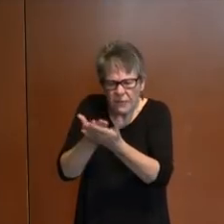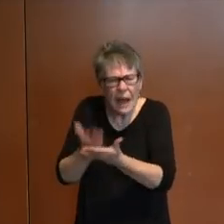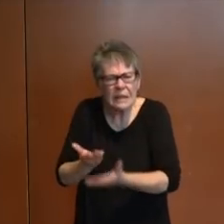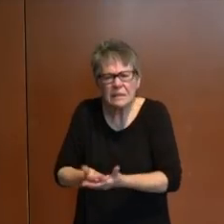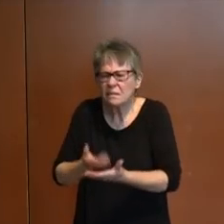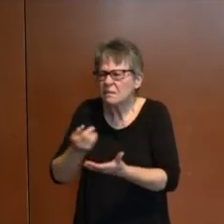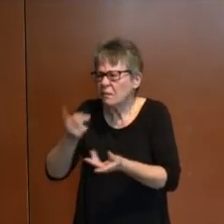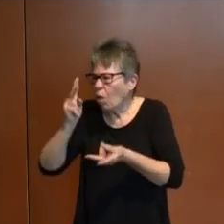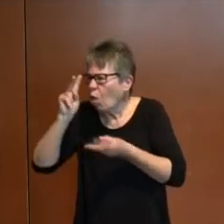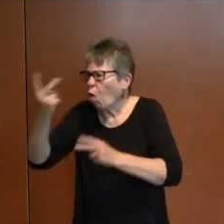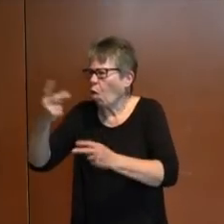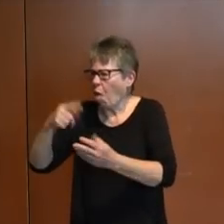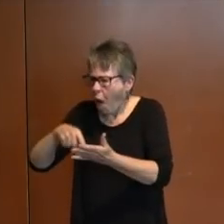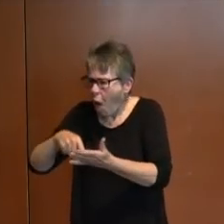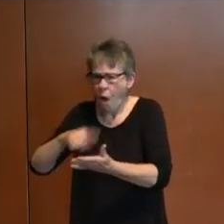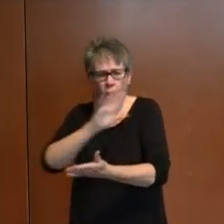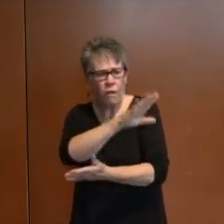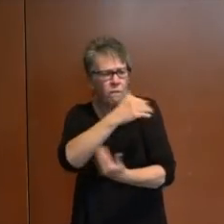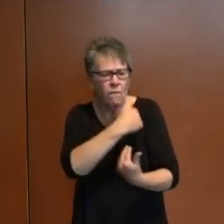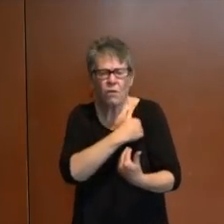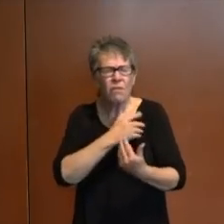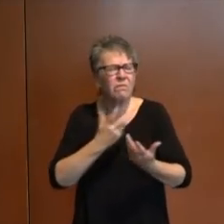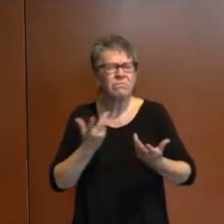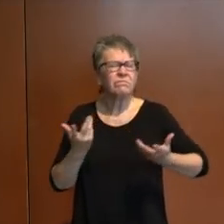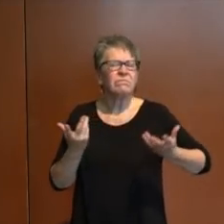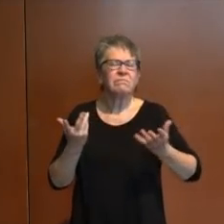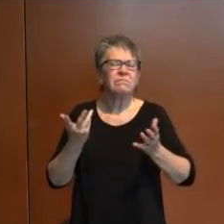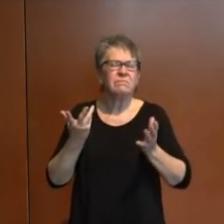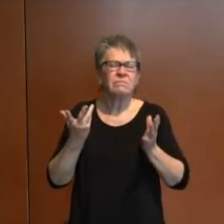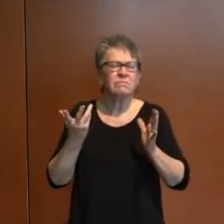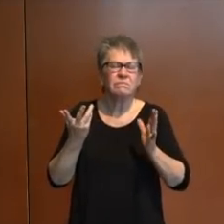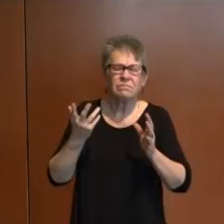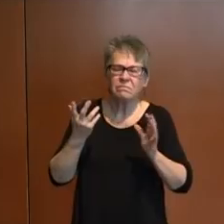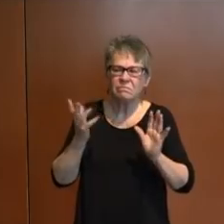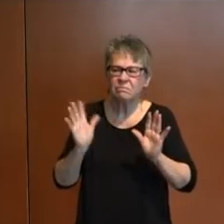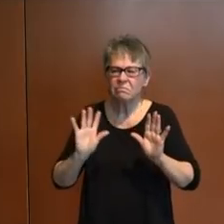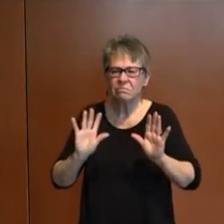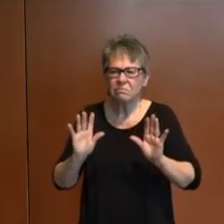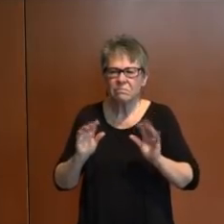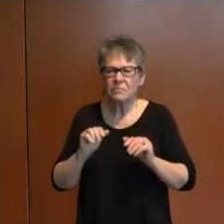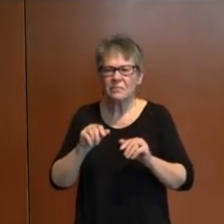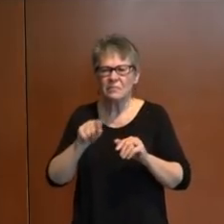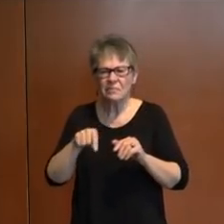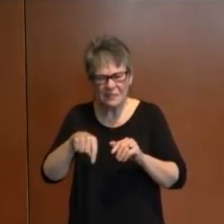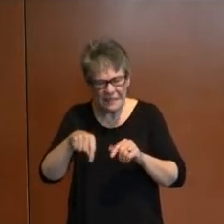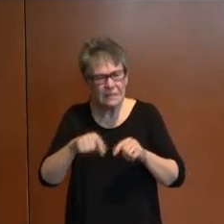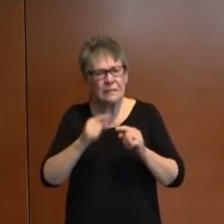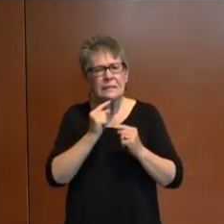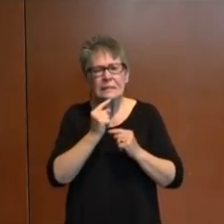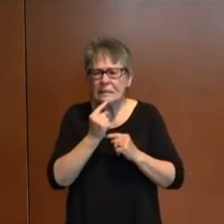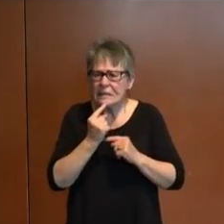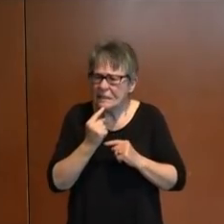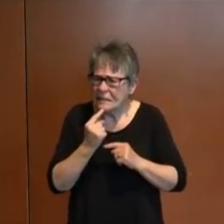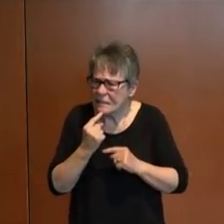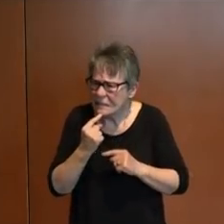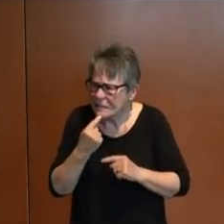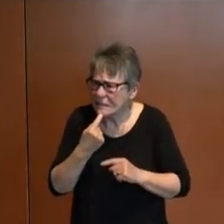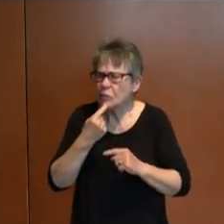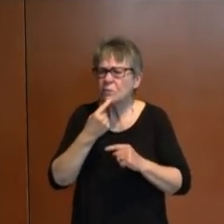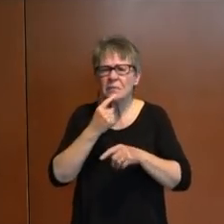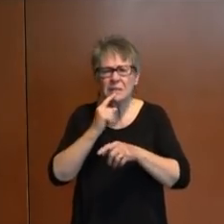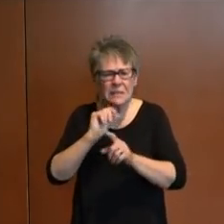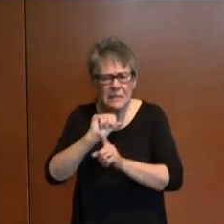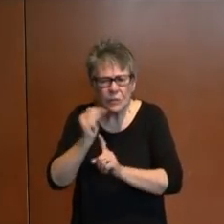this emergency with the utmost seriousness and gravity. I've spoken with countless community and faith leaders who continue